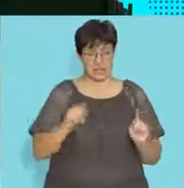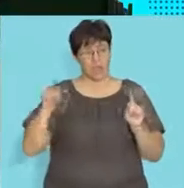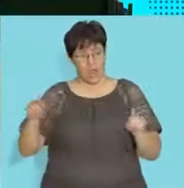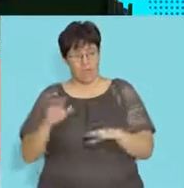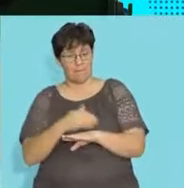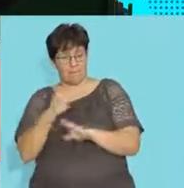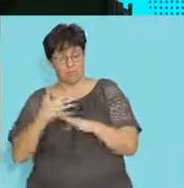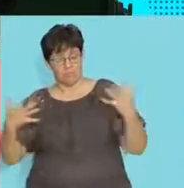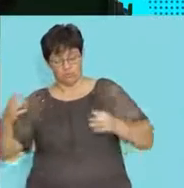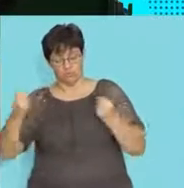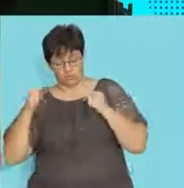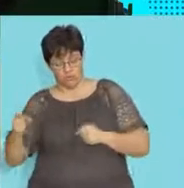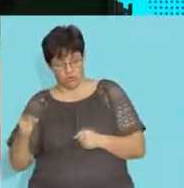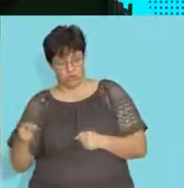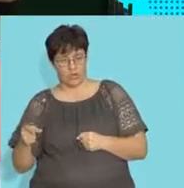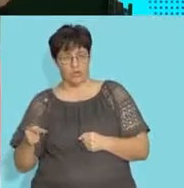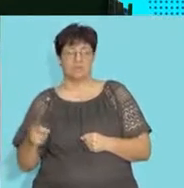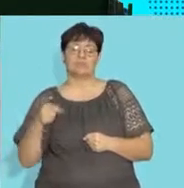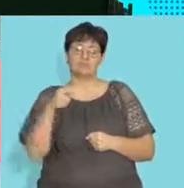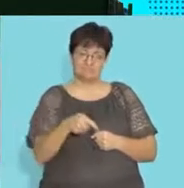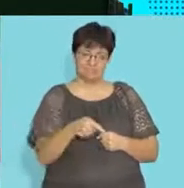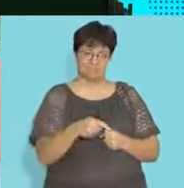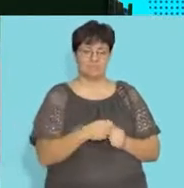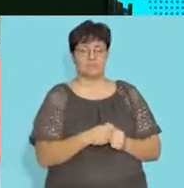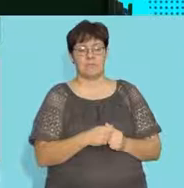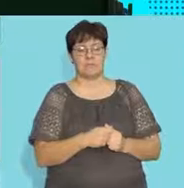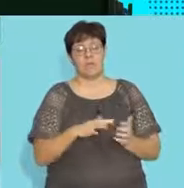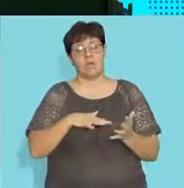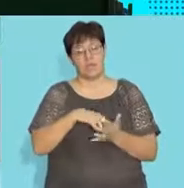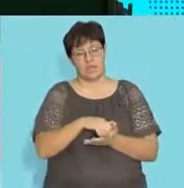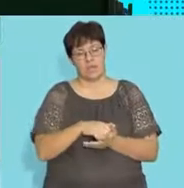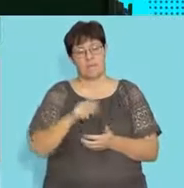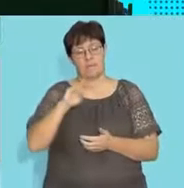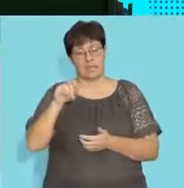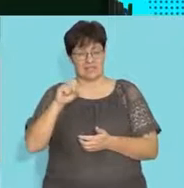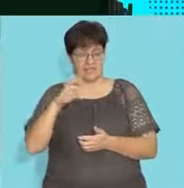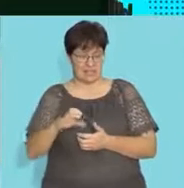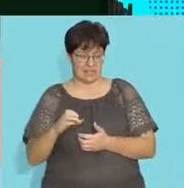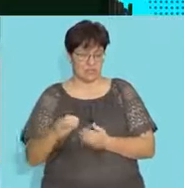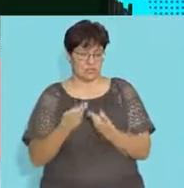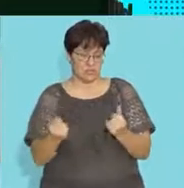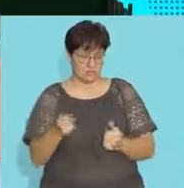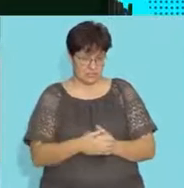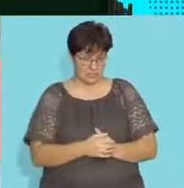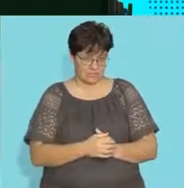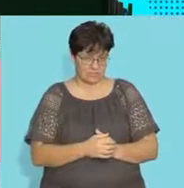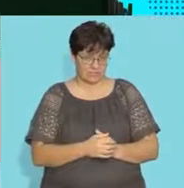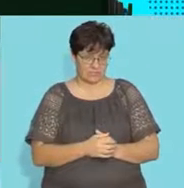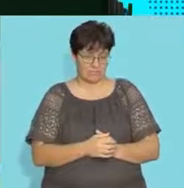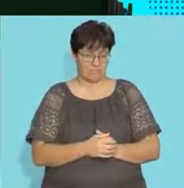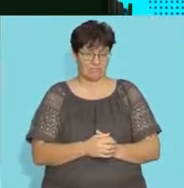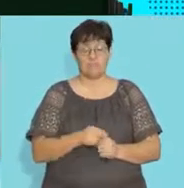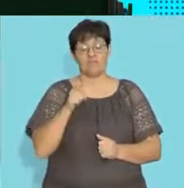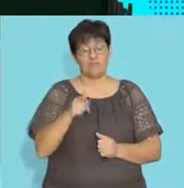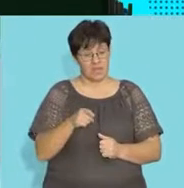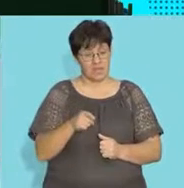the base is the strong trait here, it will form a weak basic solution. And